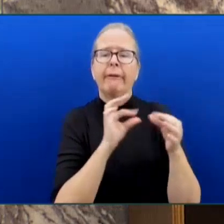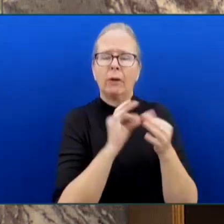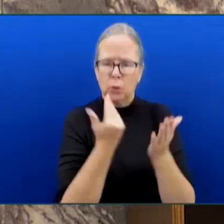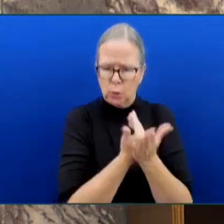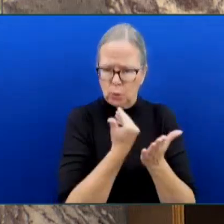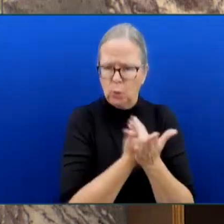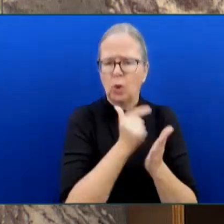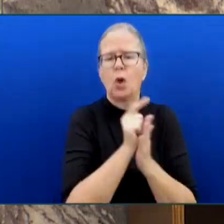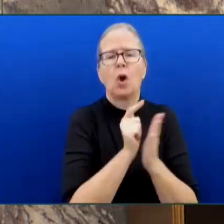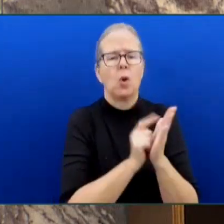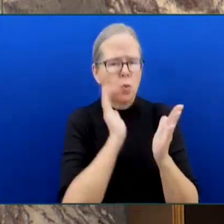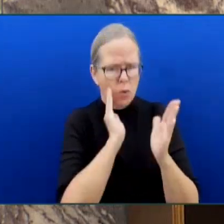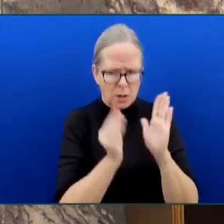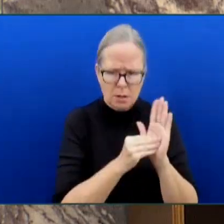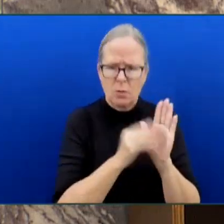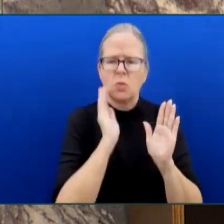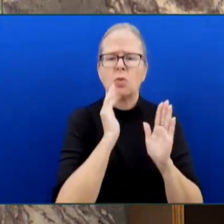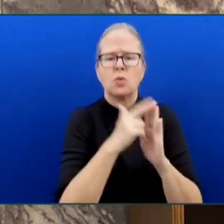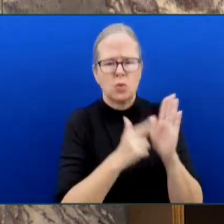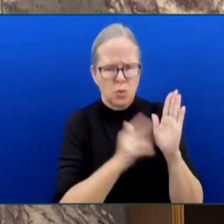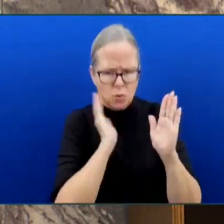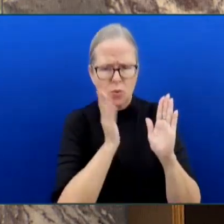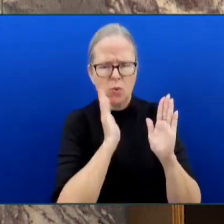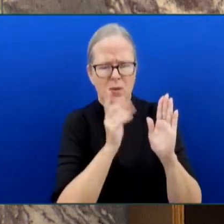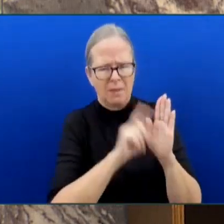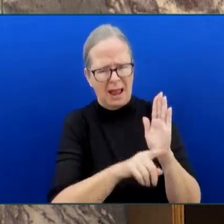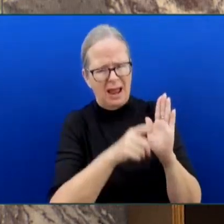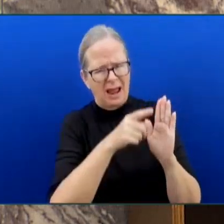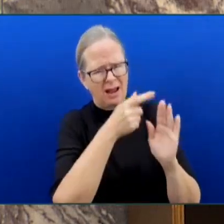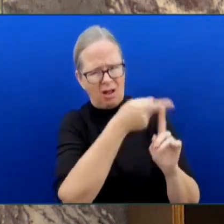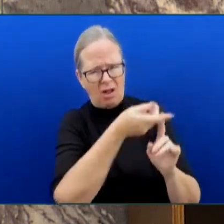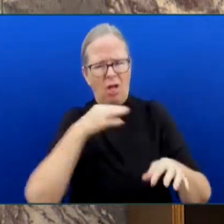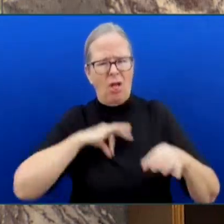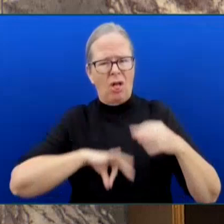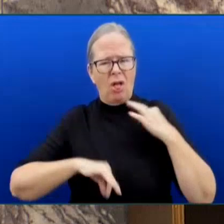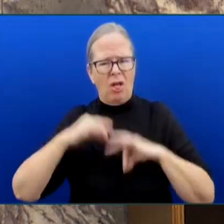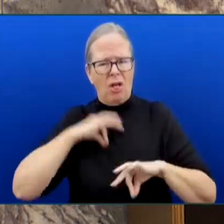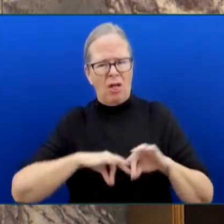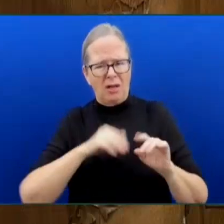profited from selling his condo as an Airbnb opportunity?